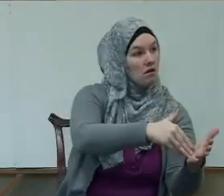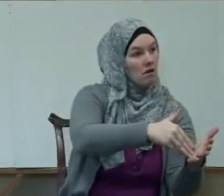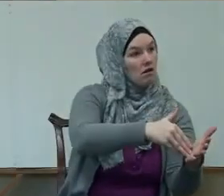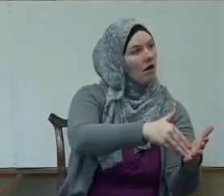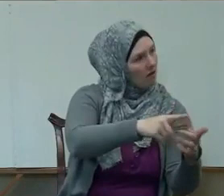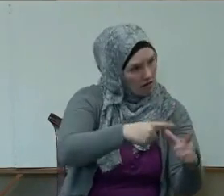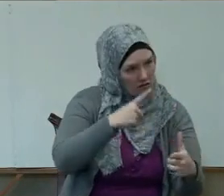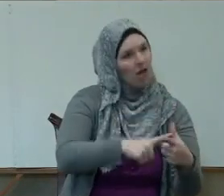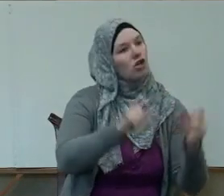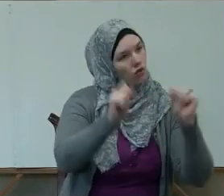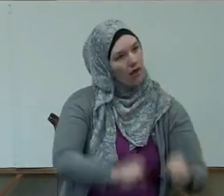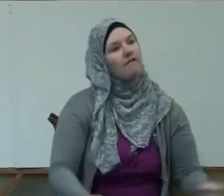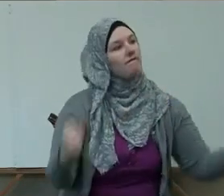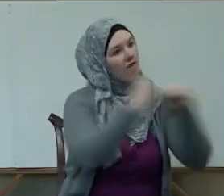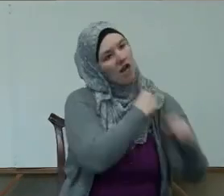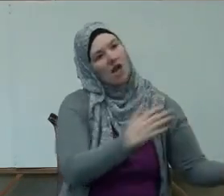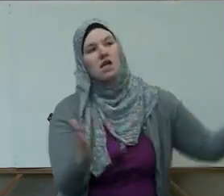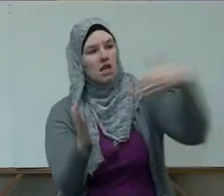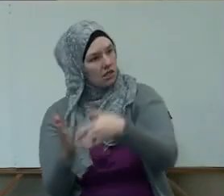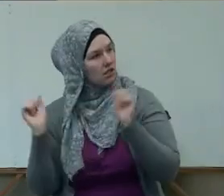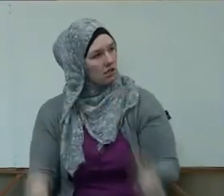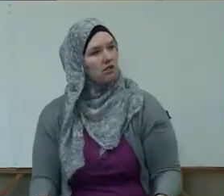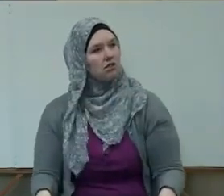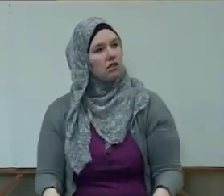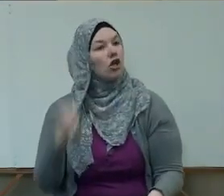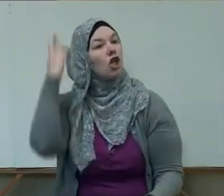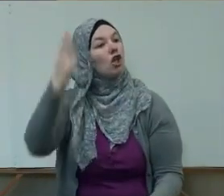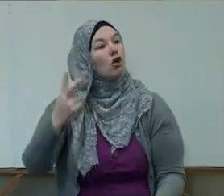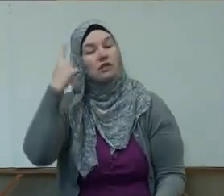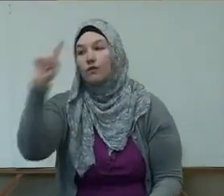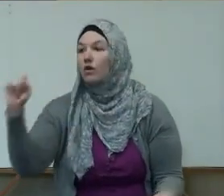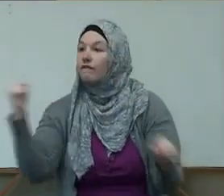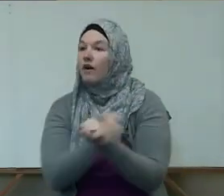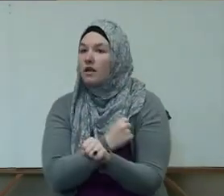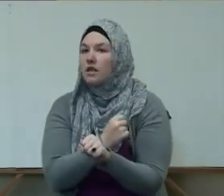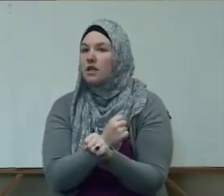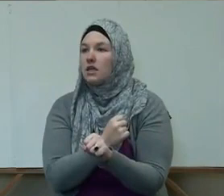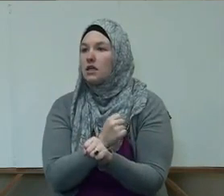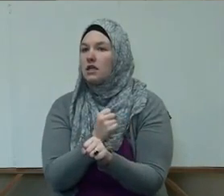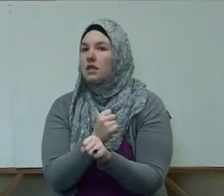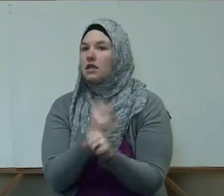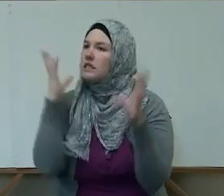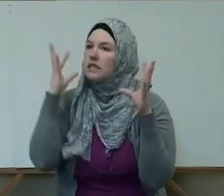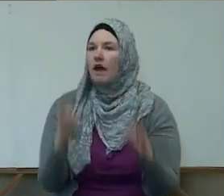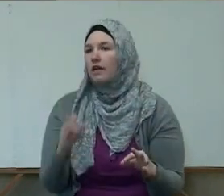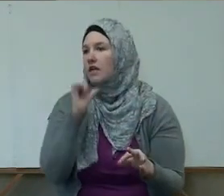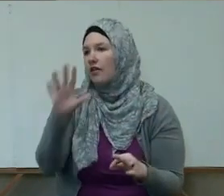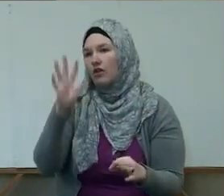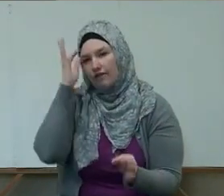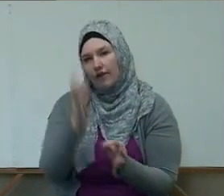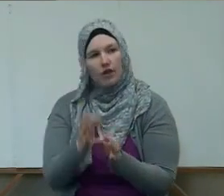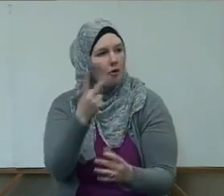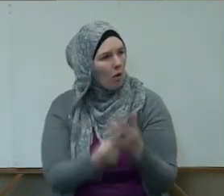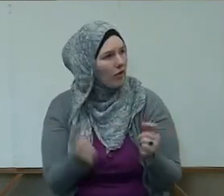fight against the aggressor. So the reason for fighting definitely is not their faith, because both of them